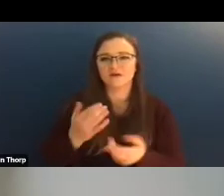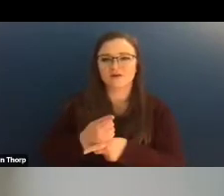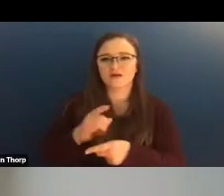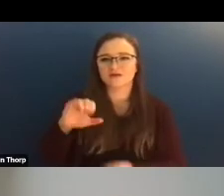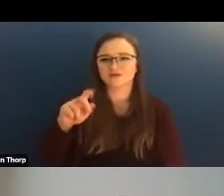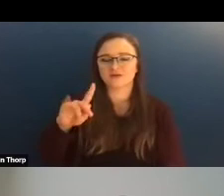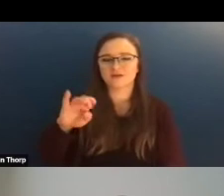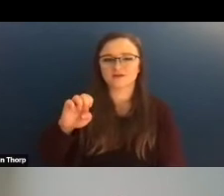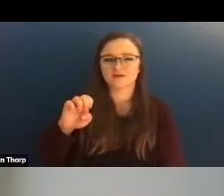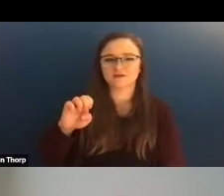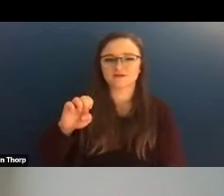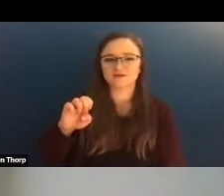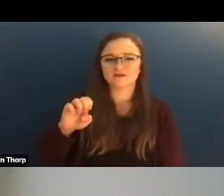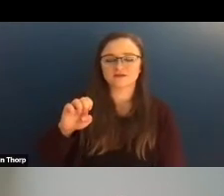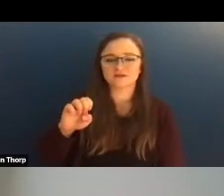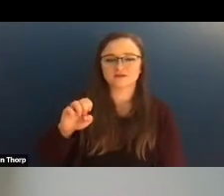And